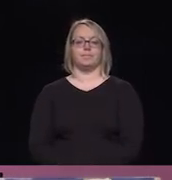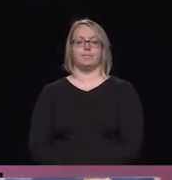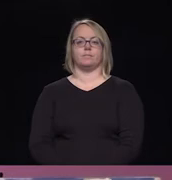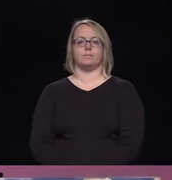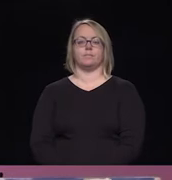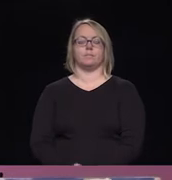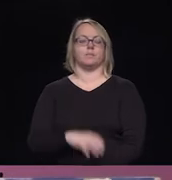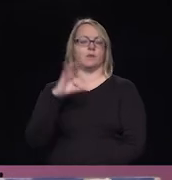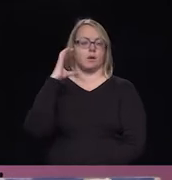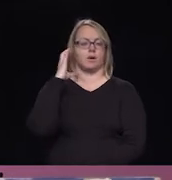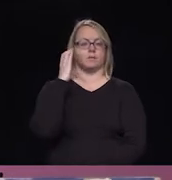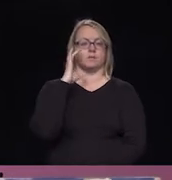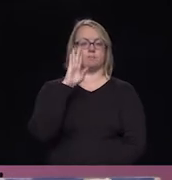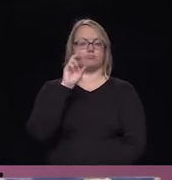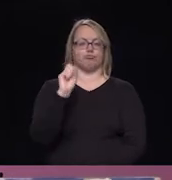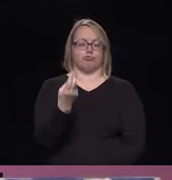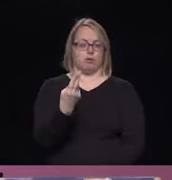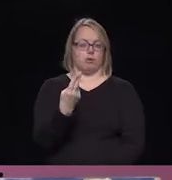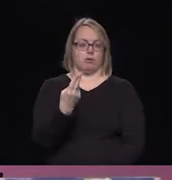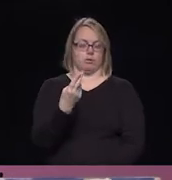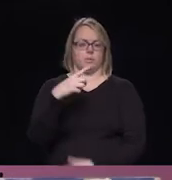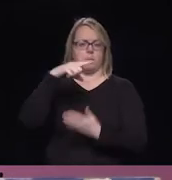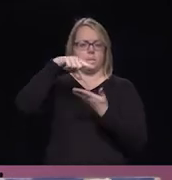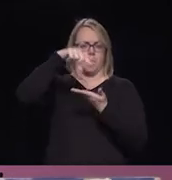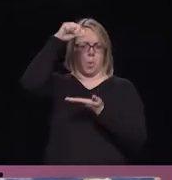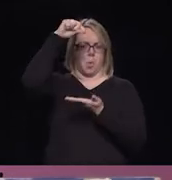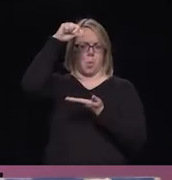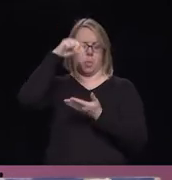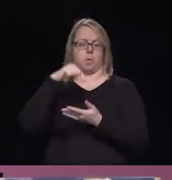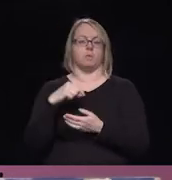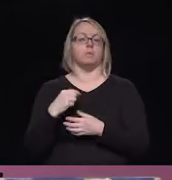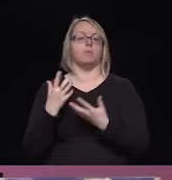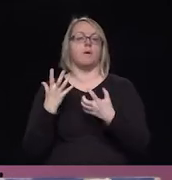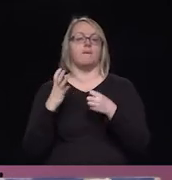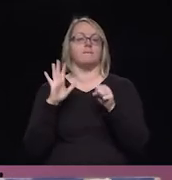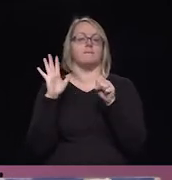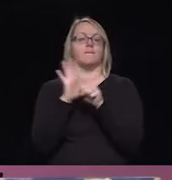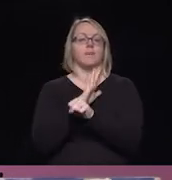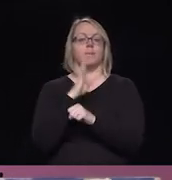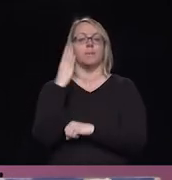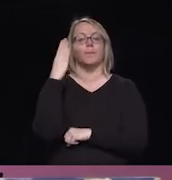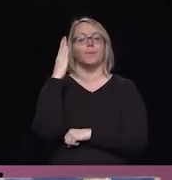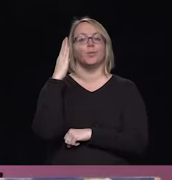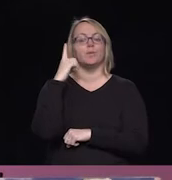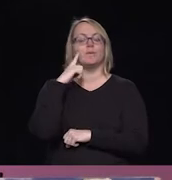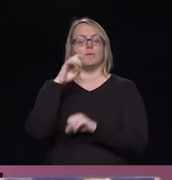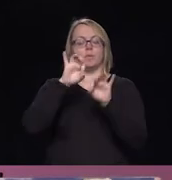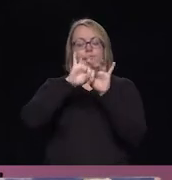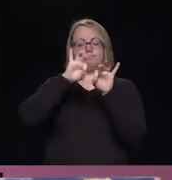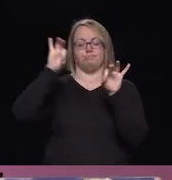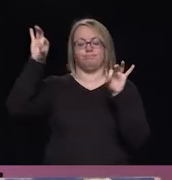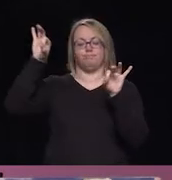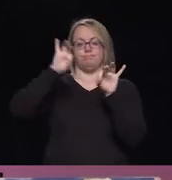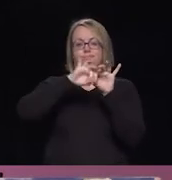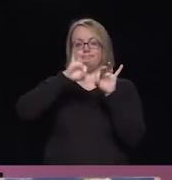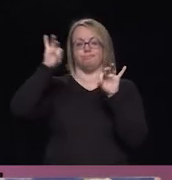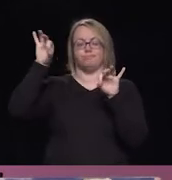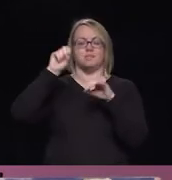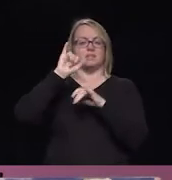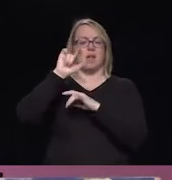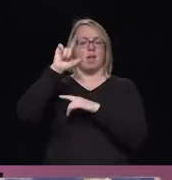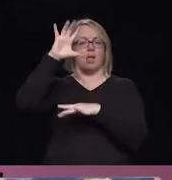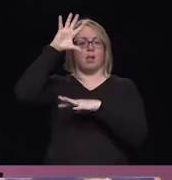the sail part with some blue. You can use dark blue blue or a medium blue. I'm going to go ahead and dip